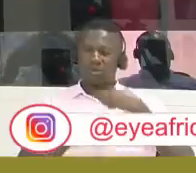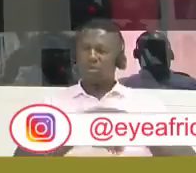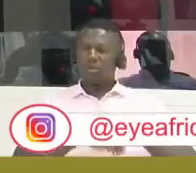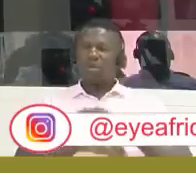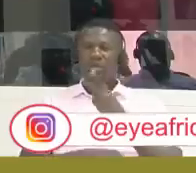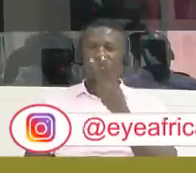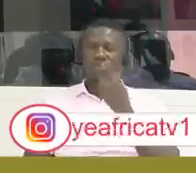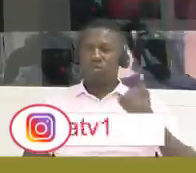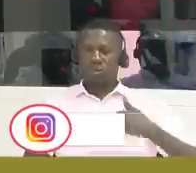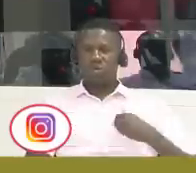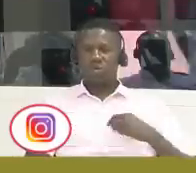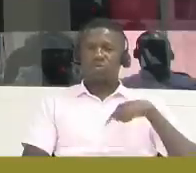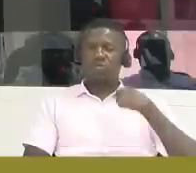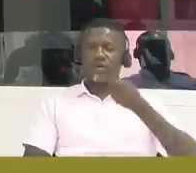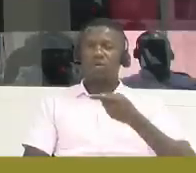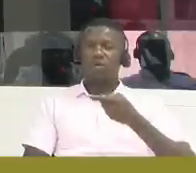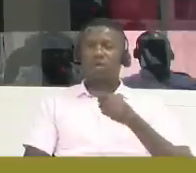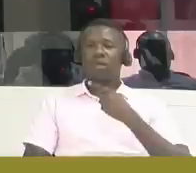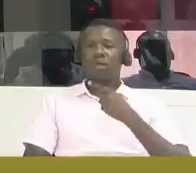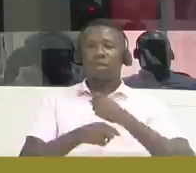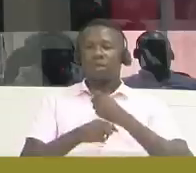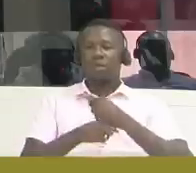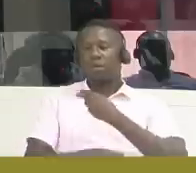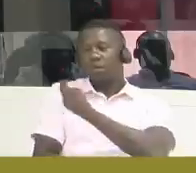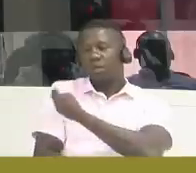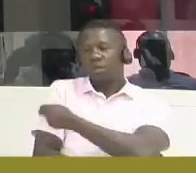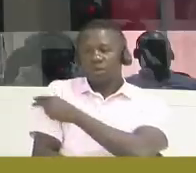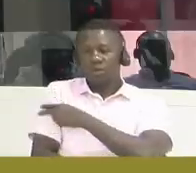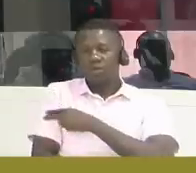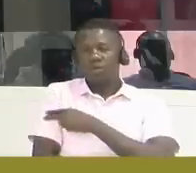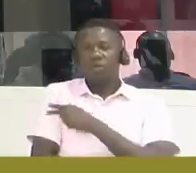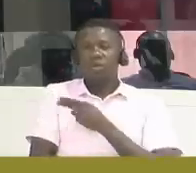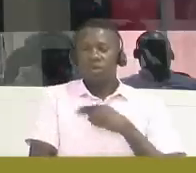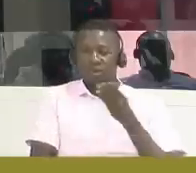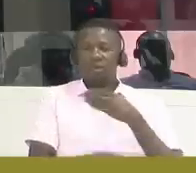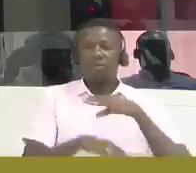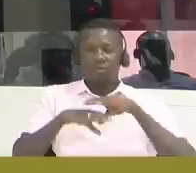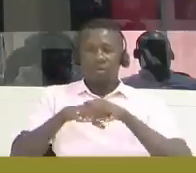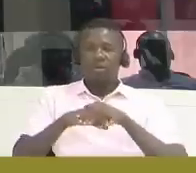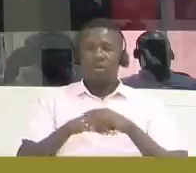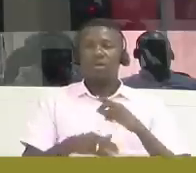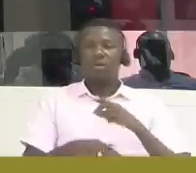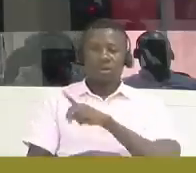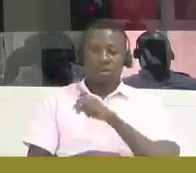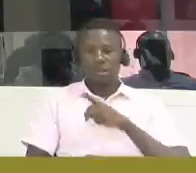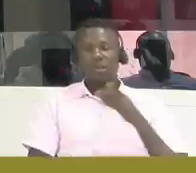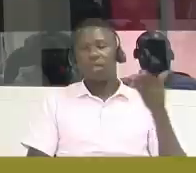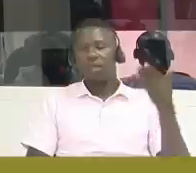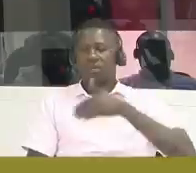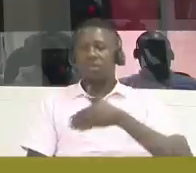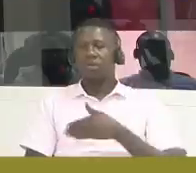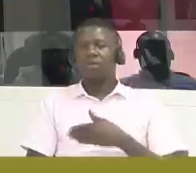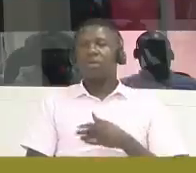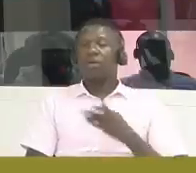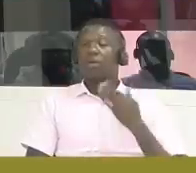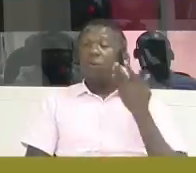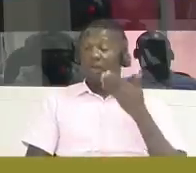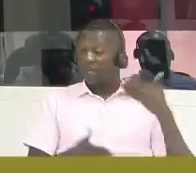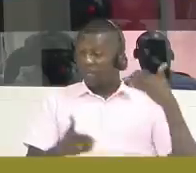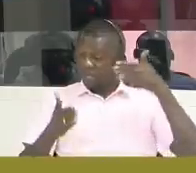people from the Gambia Red Cross, they were his colleagues, they came. Immediately they entered,